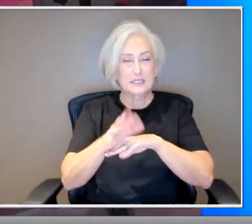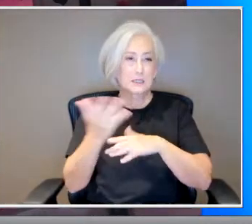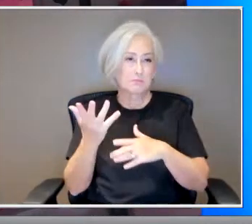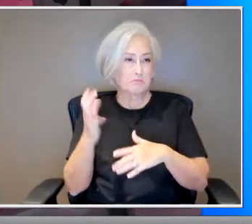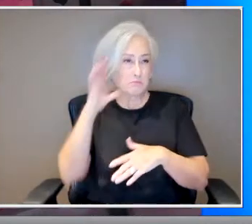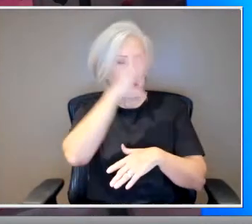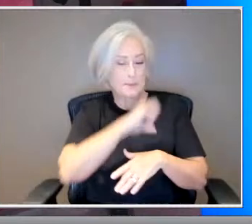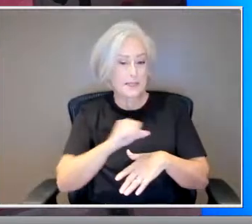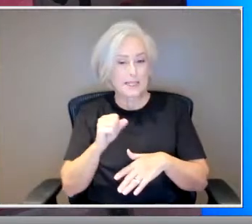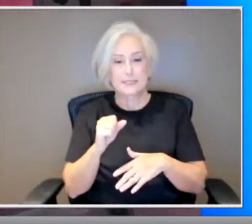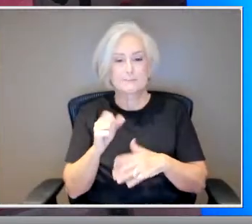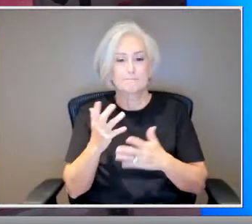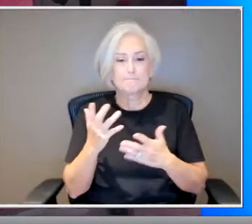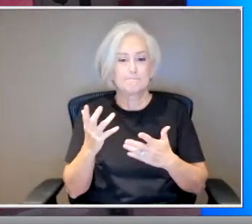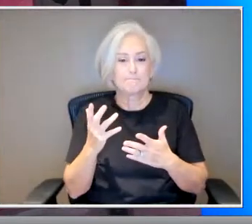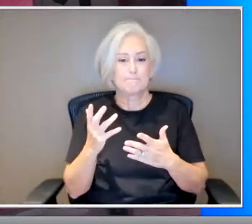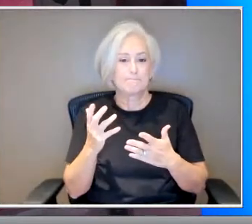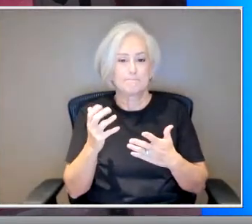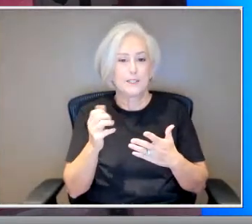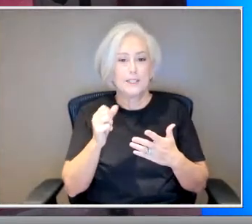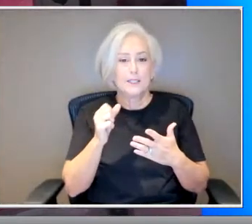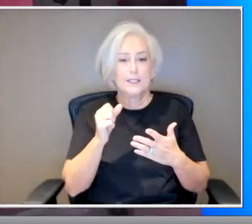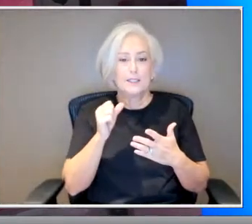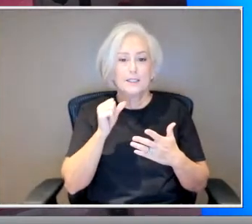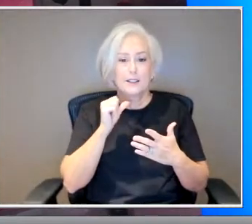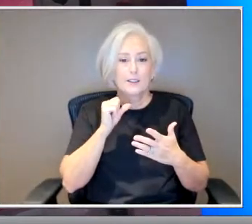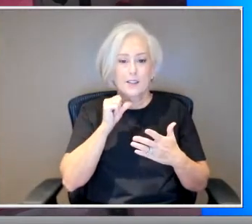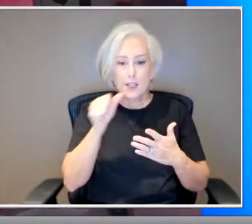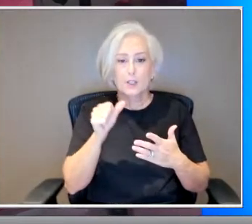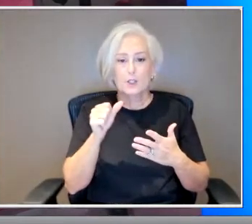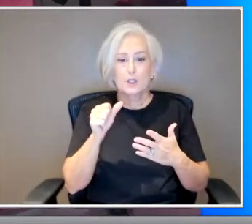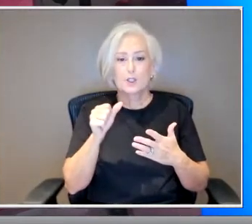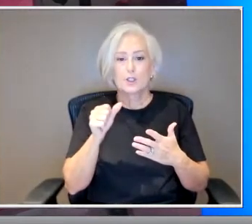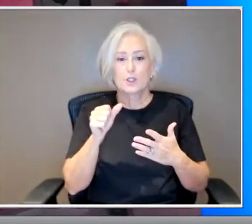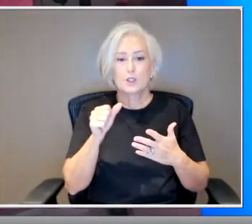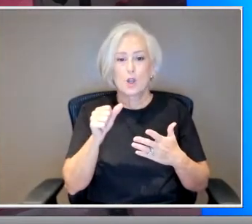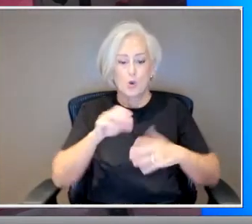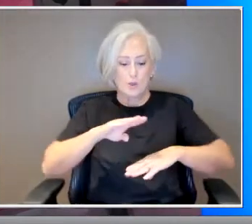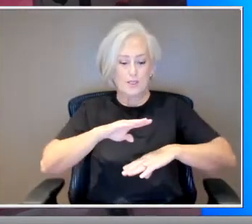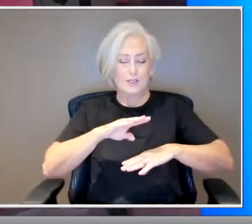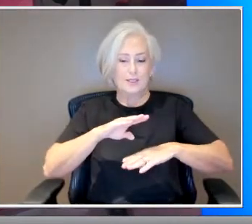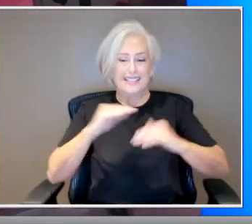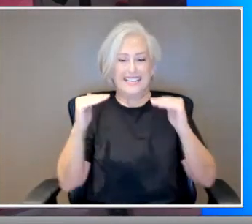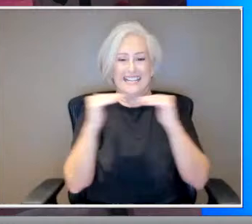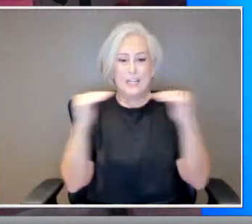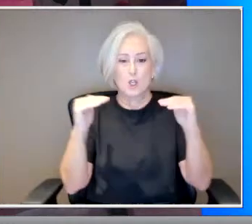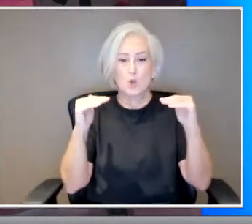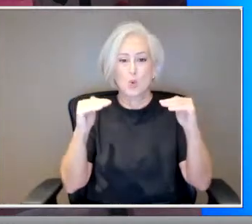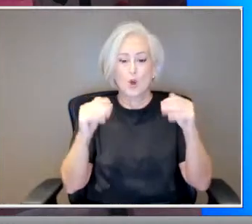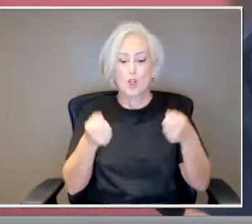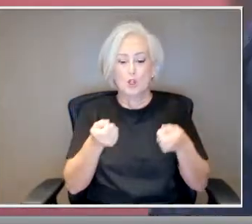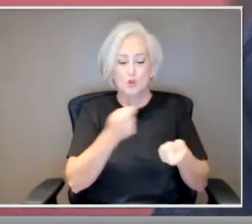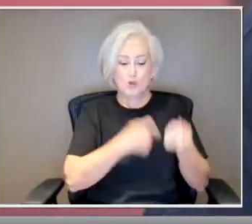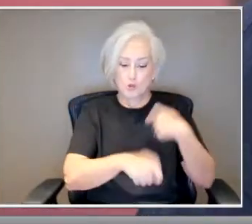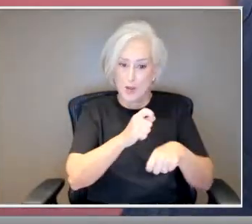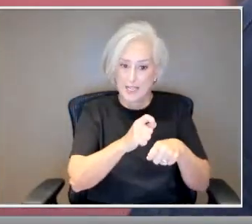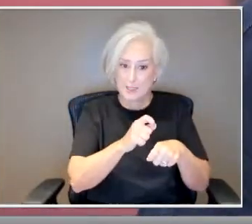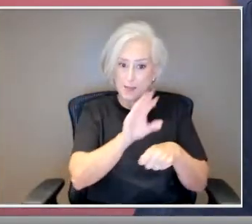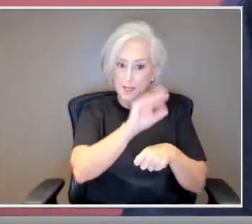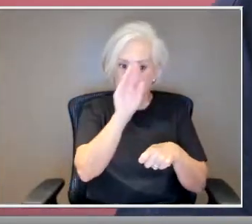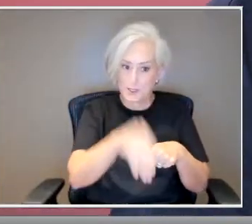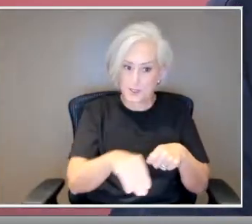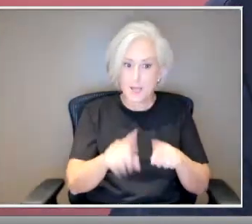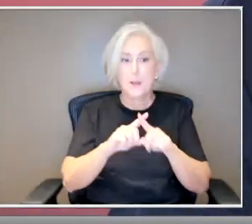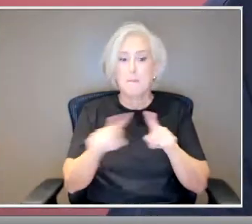they don't quite meet what the survival rates for transplant are, but it's getting to the point where it's in the same realm for discussion. So the